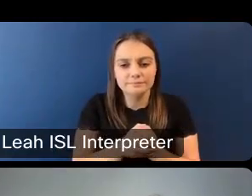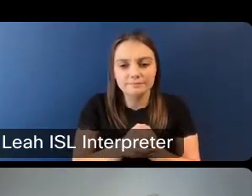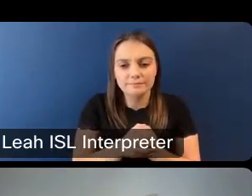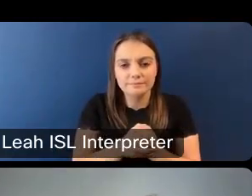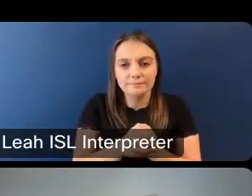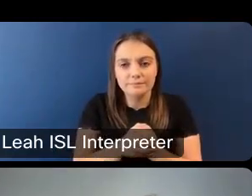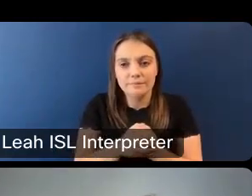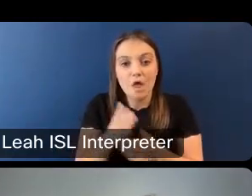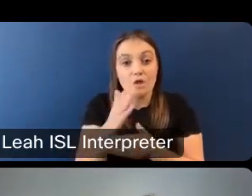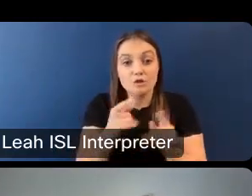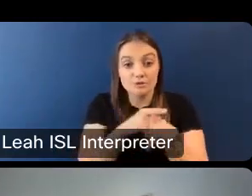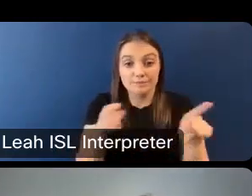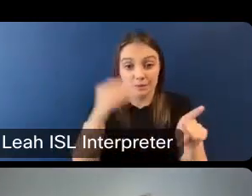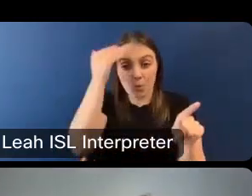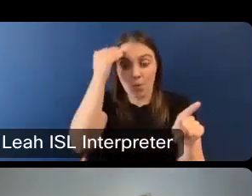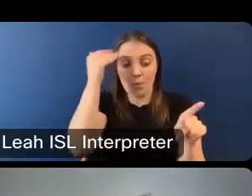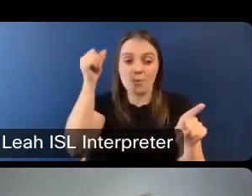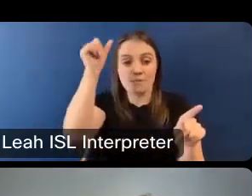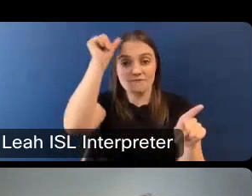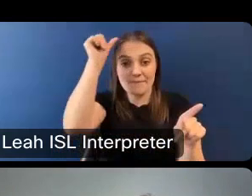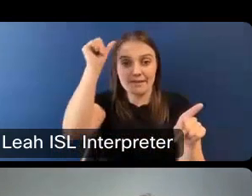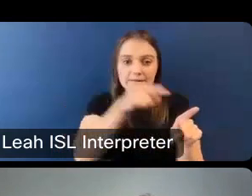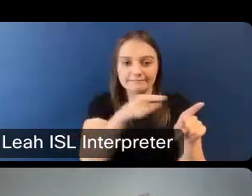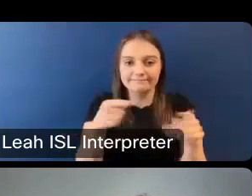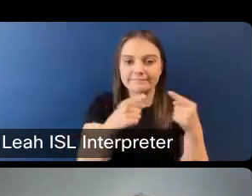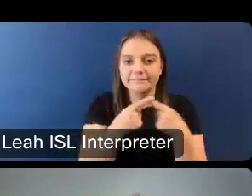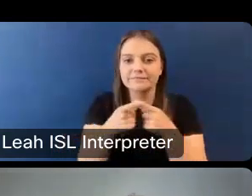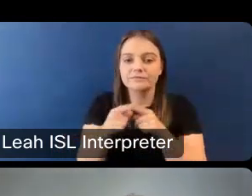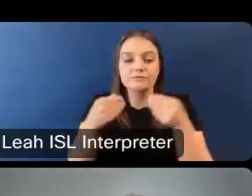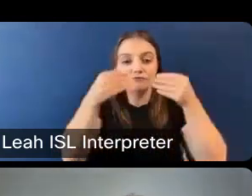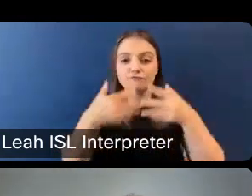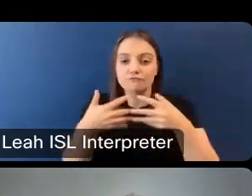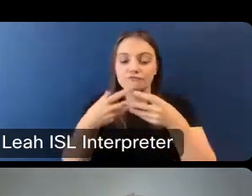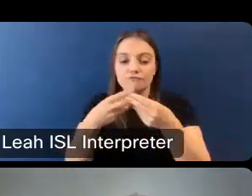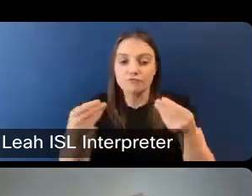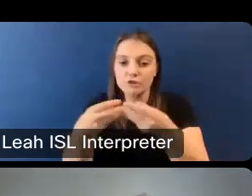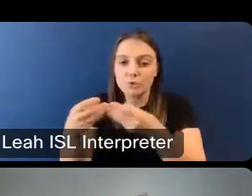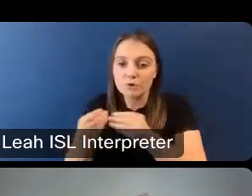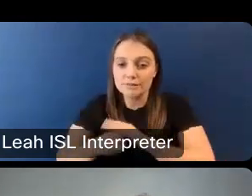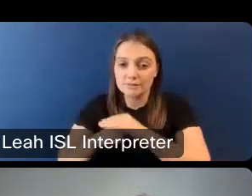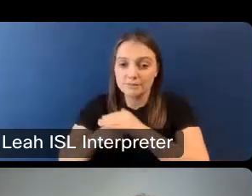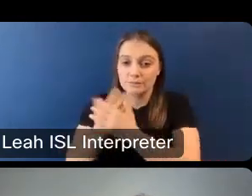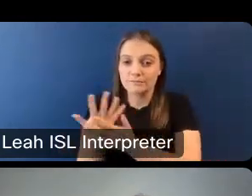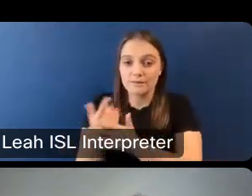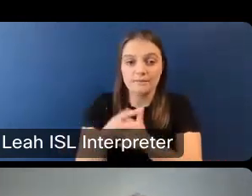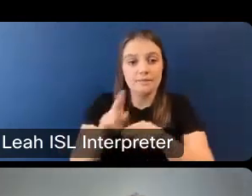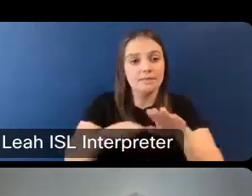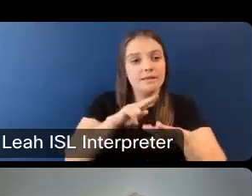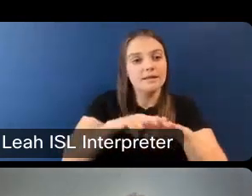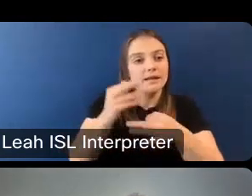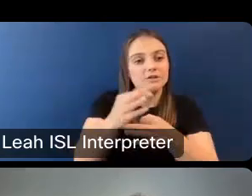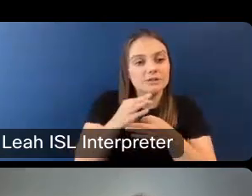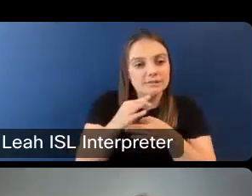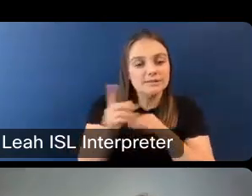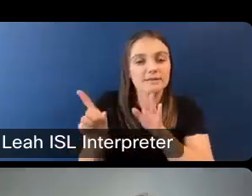you'll be familiar with. So these are some of the kind of resources that we have been developing over the last little while. So we have the national safety alerts, which are kind